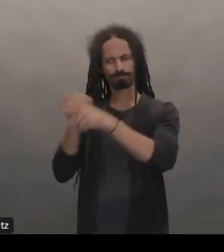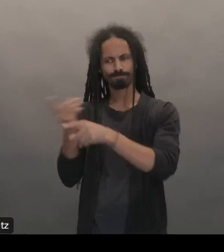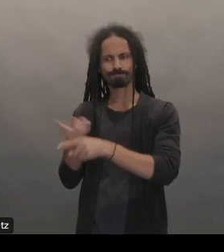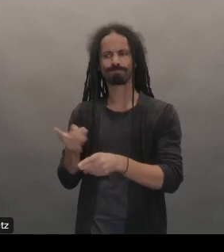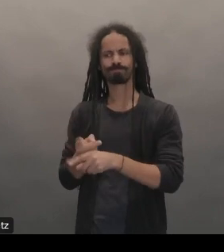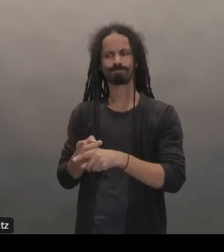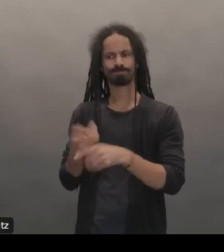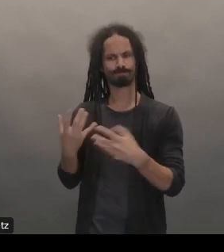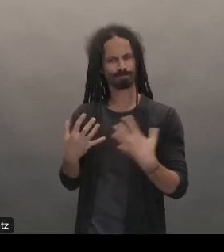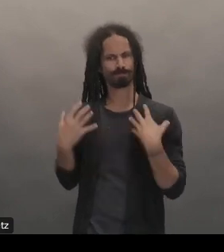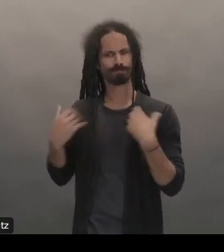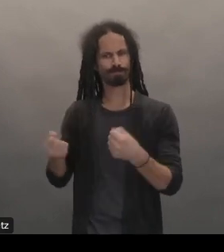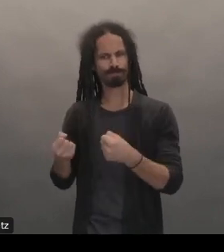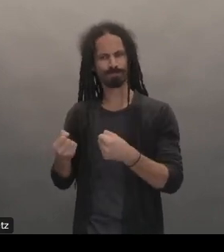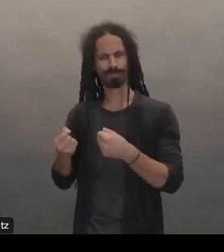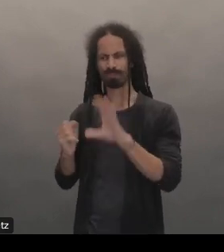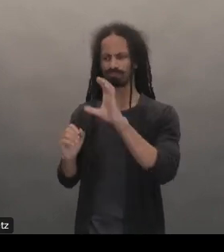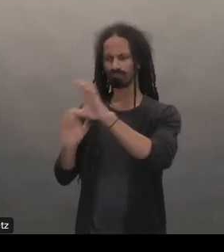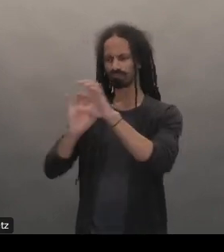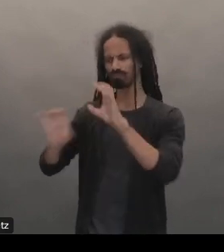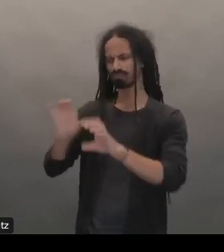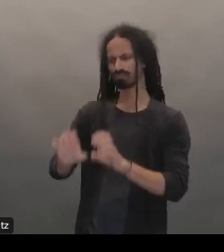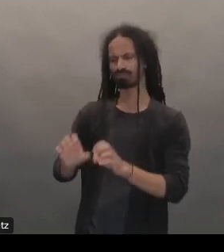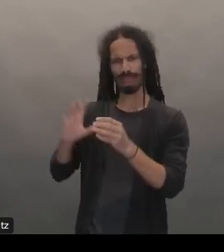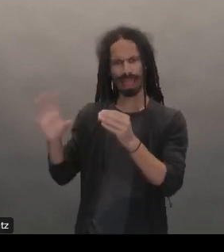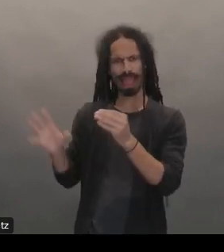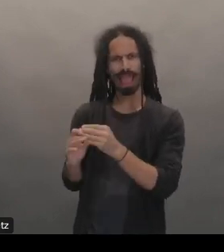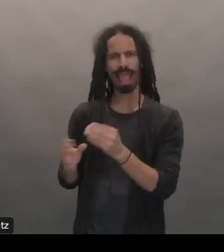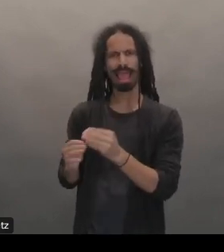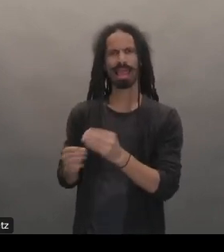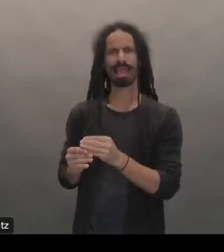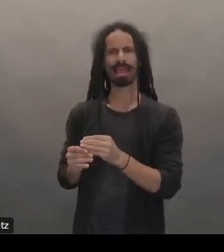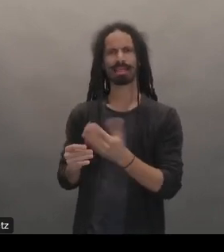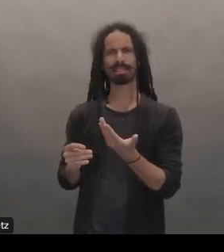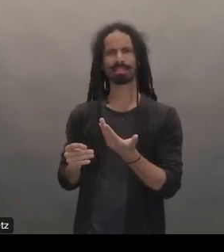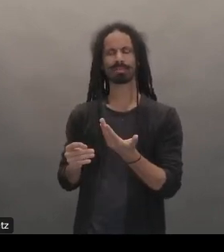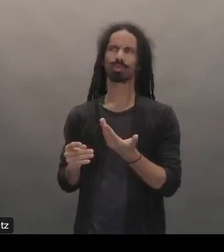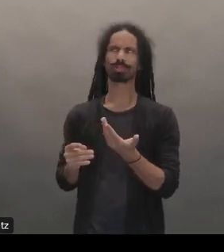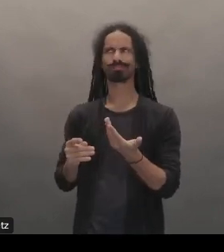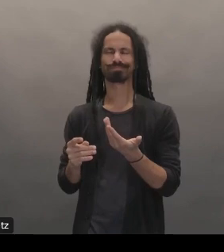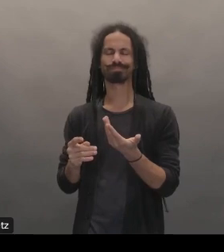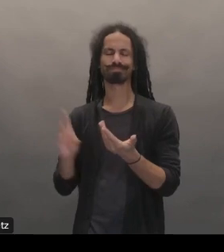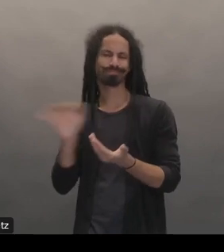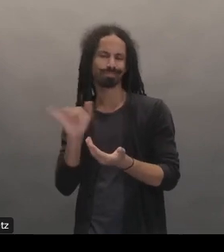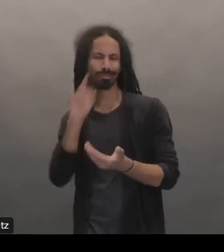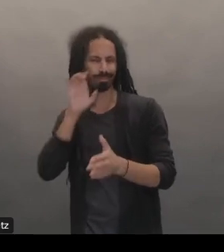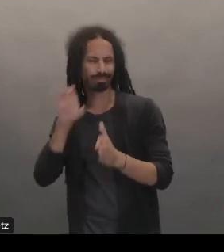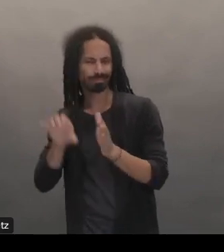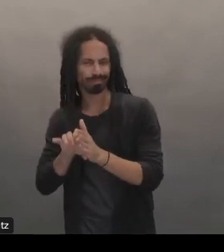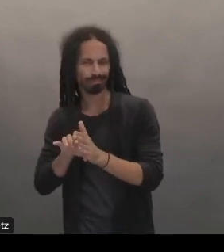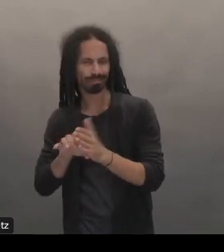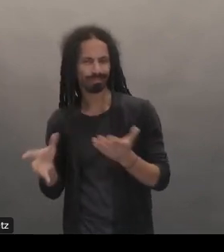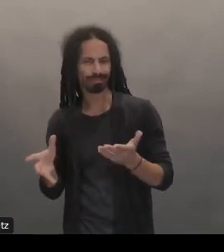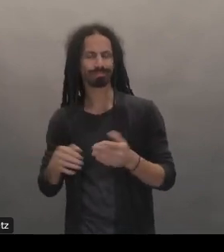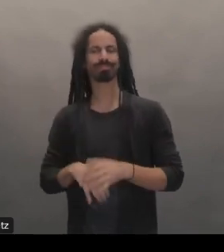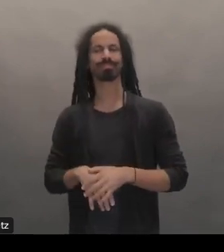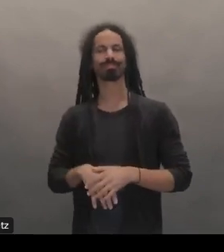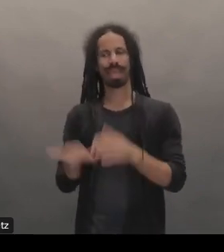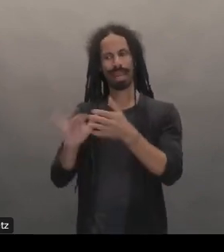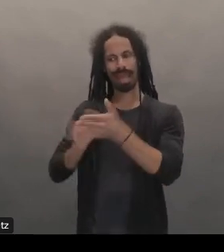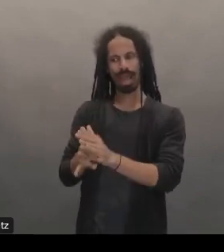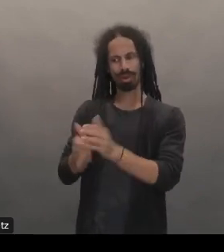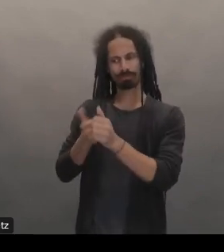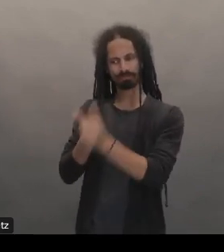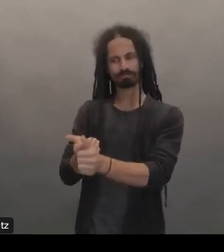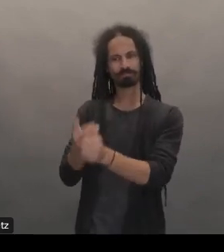of information or a figure, which is also, you can think of it as like an image, and knowing how to do that within the APA 7